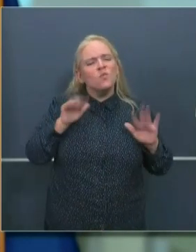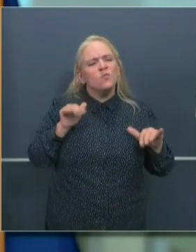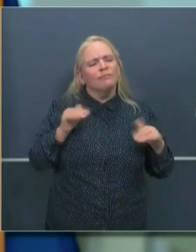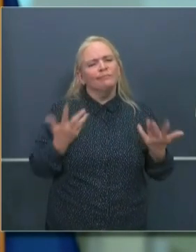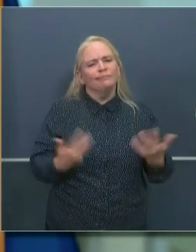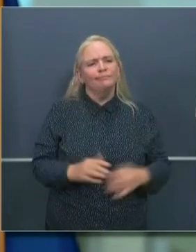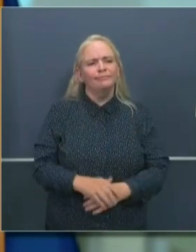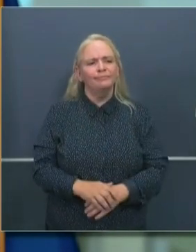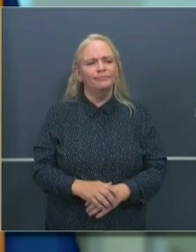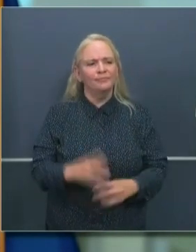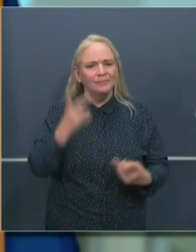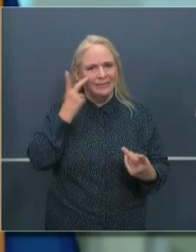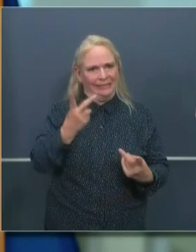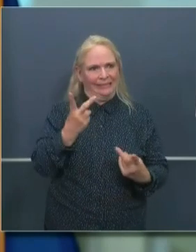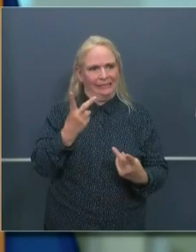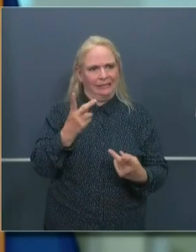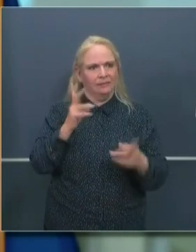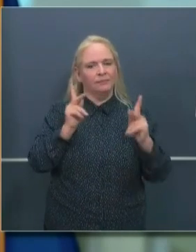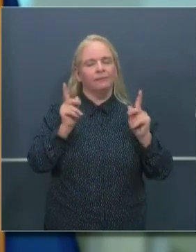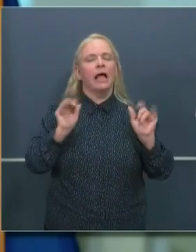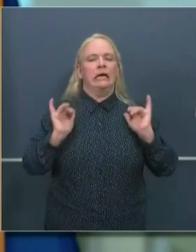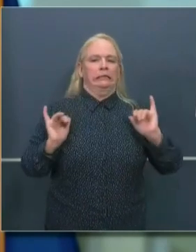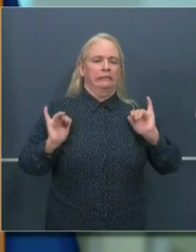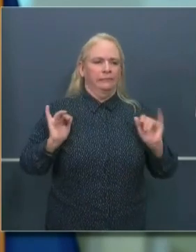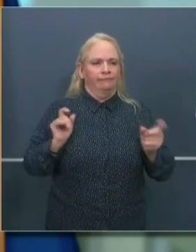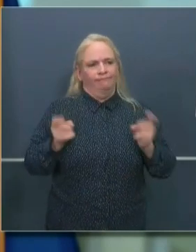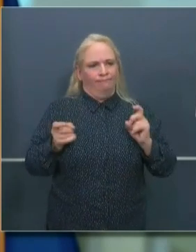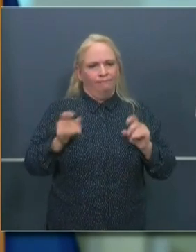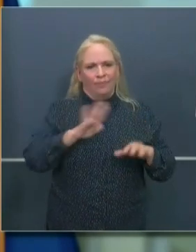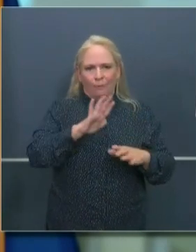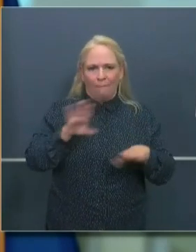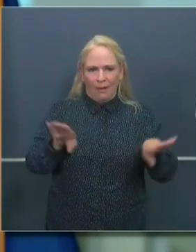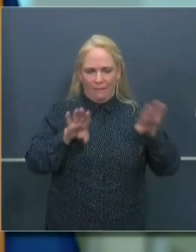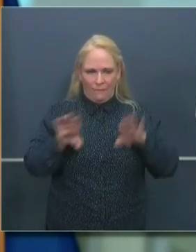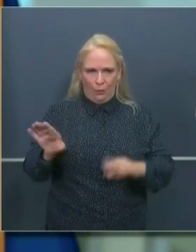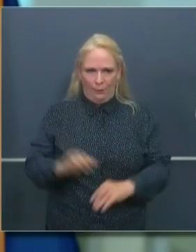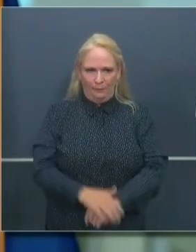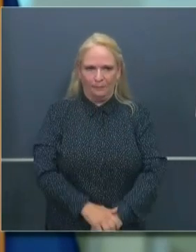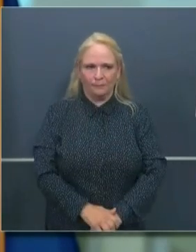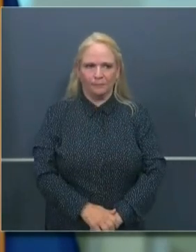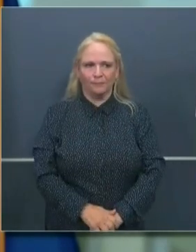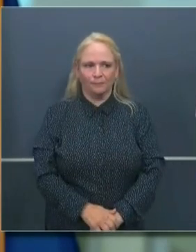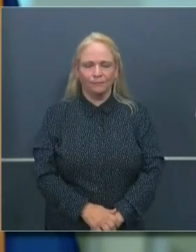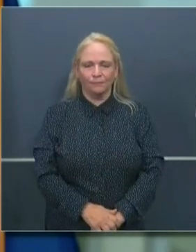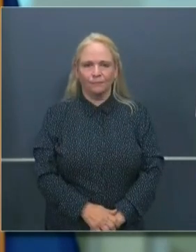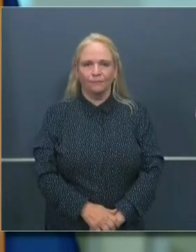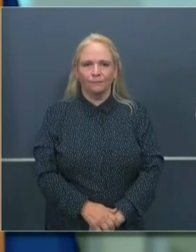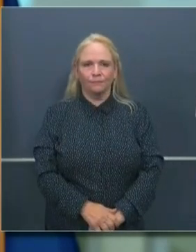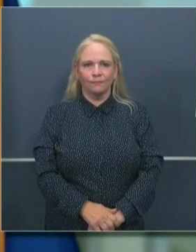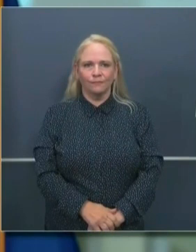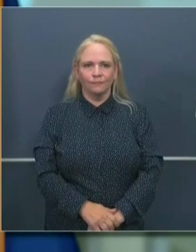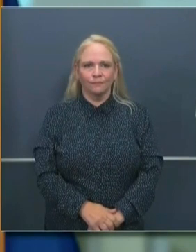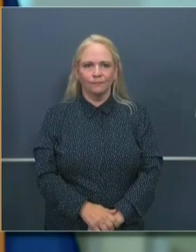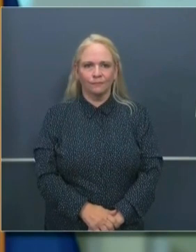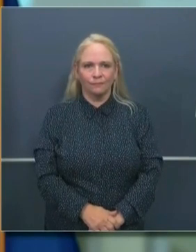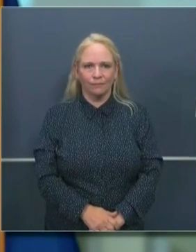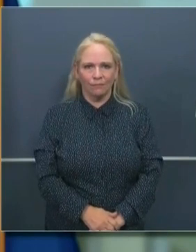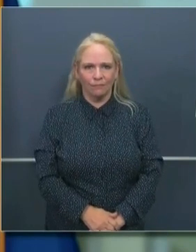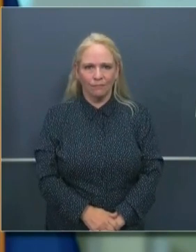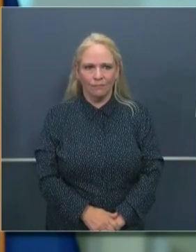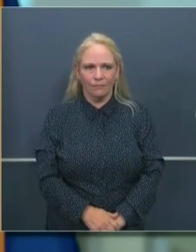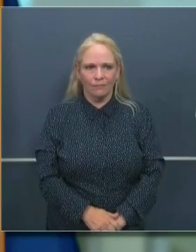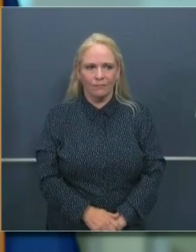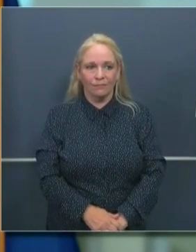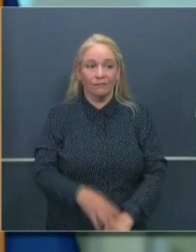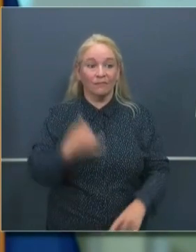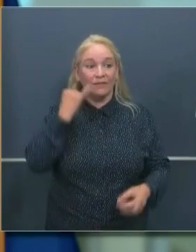we'll see some modification of behavior that may have happened on the natural and the default as we not put out